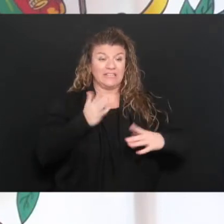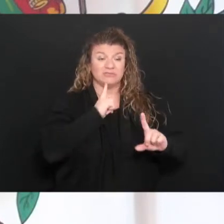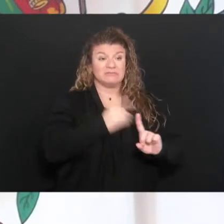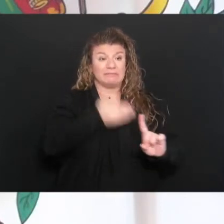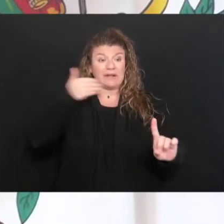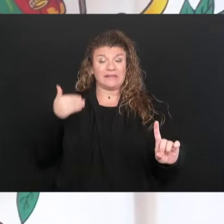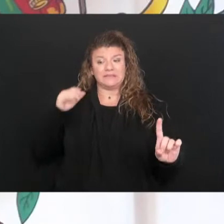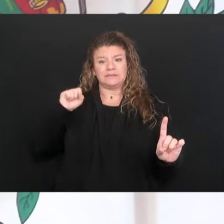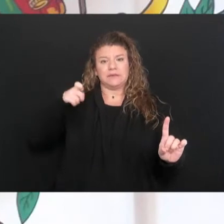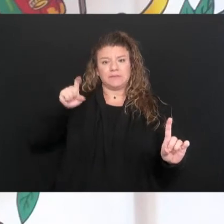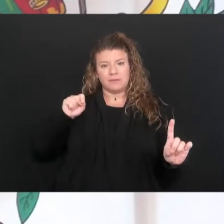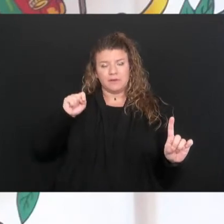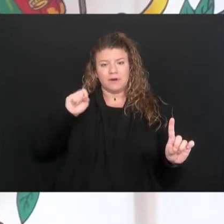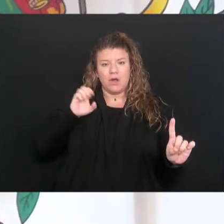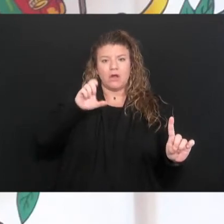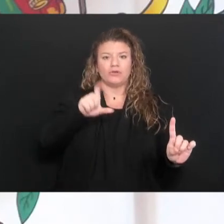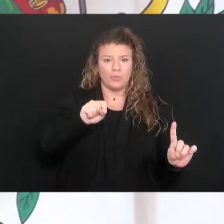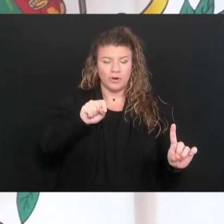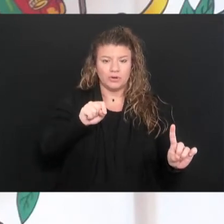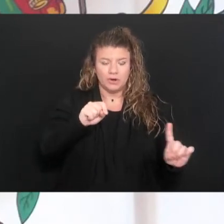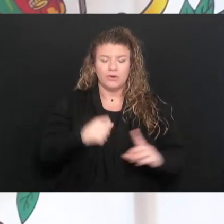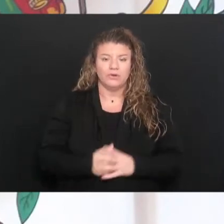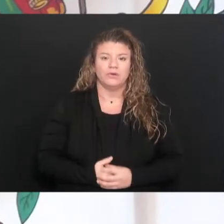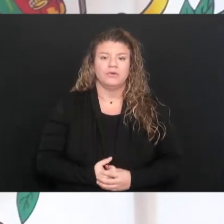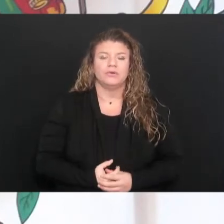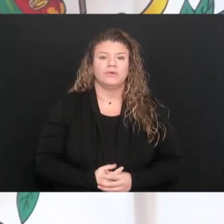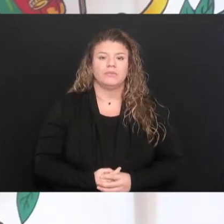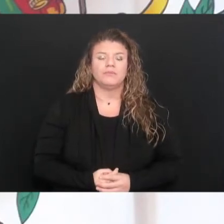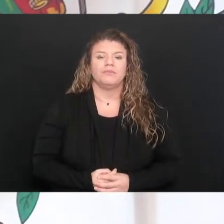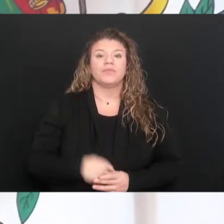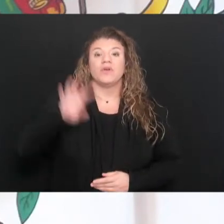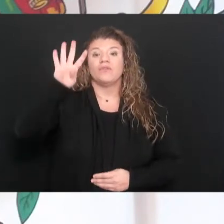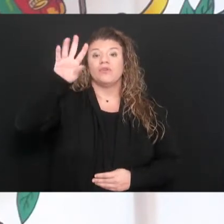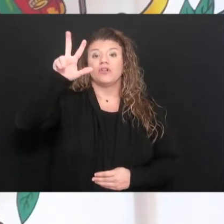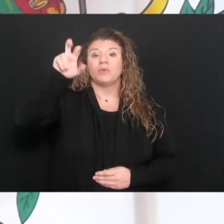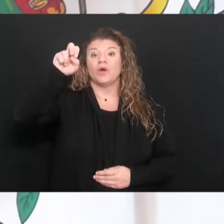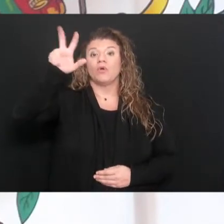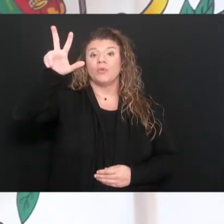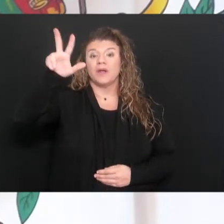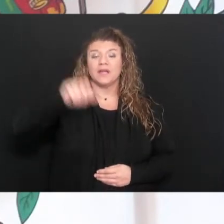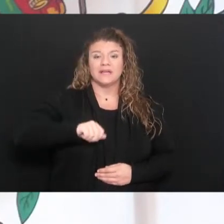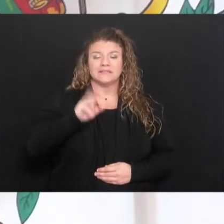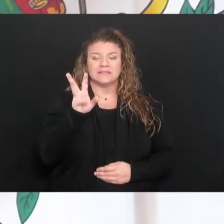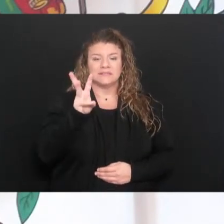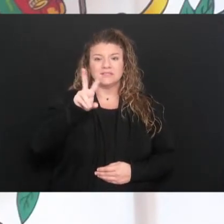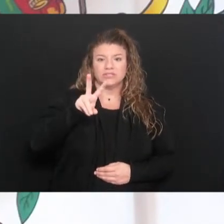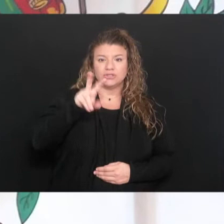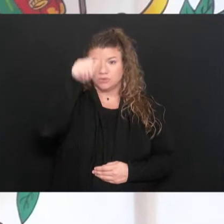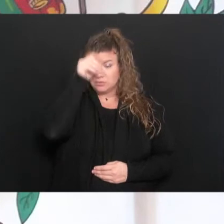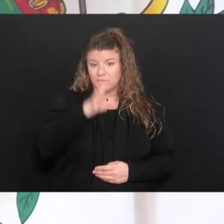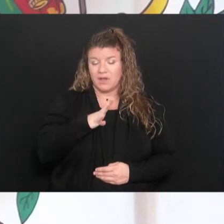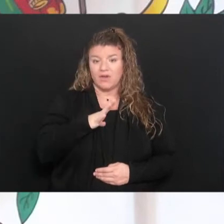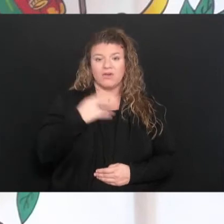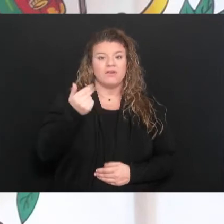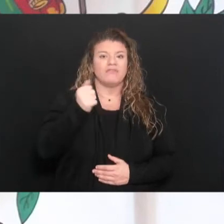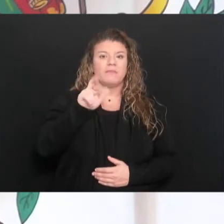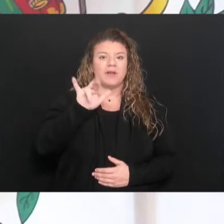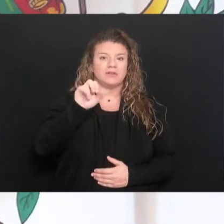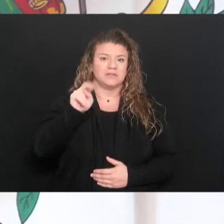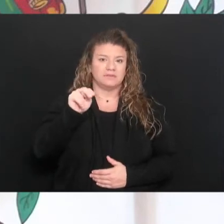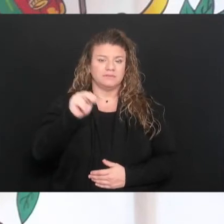September through October. The 4,303rd death is a 62-year-old male from Harrison